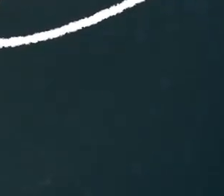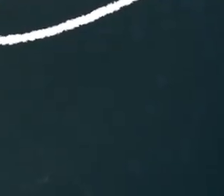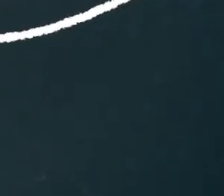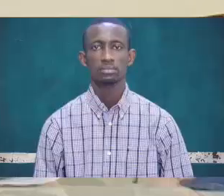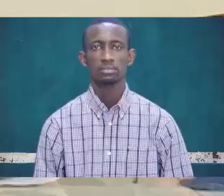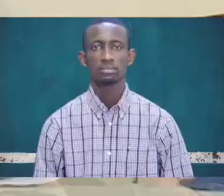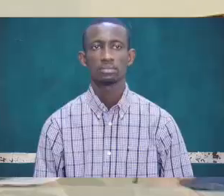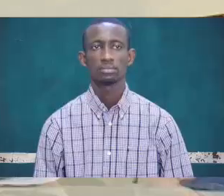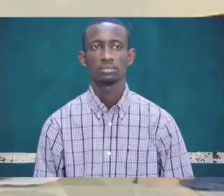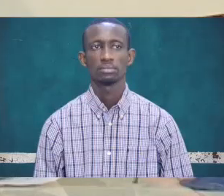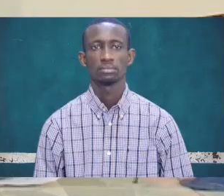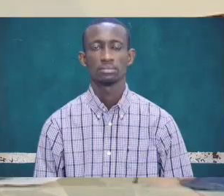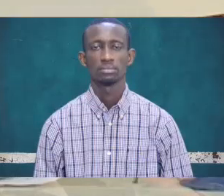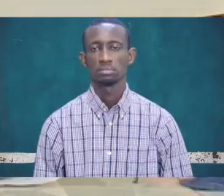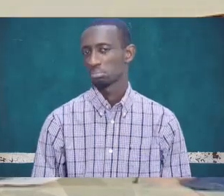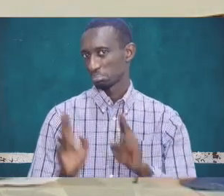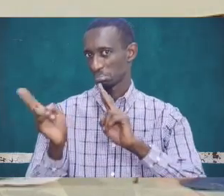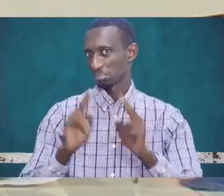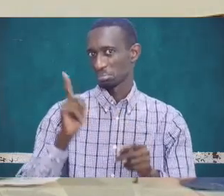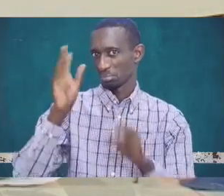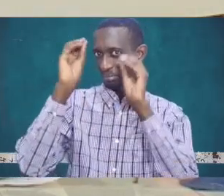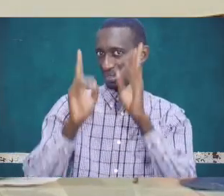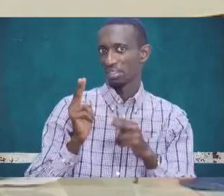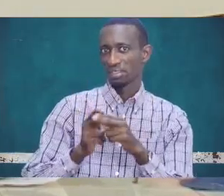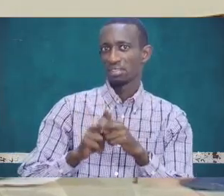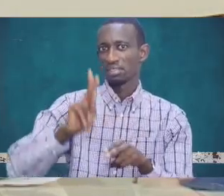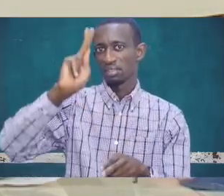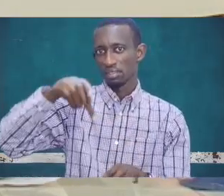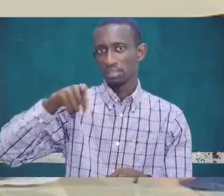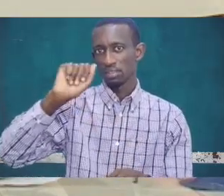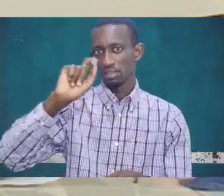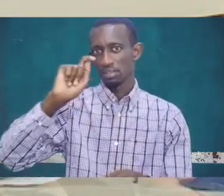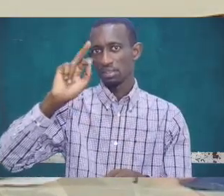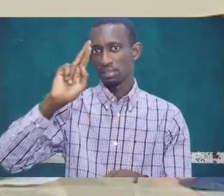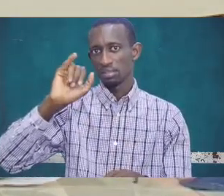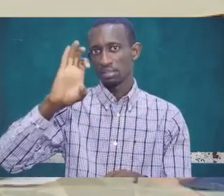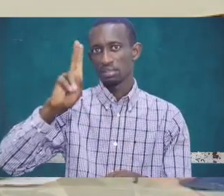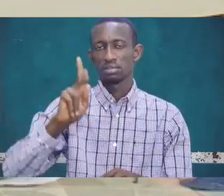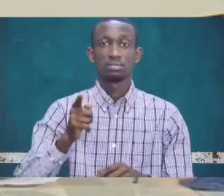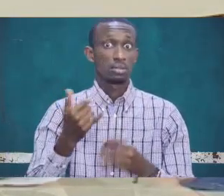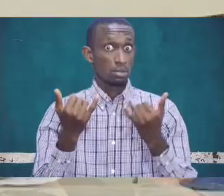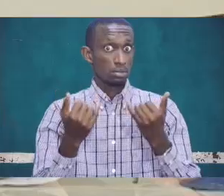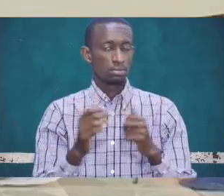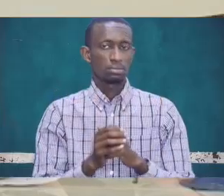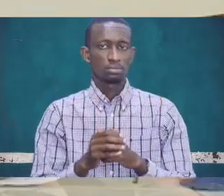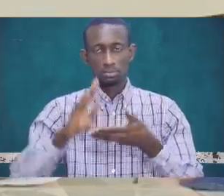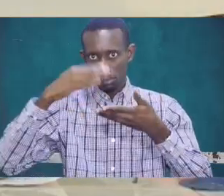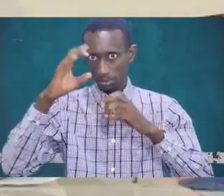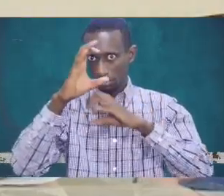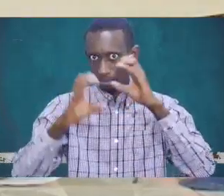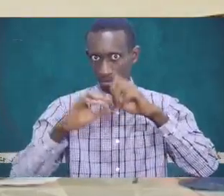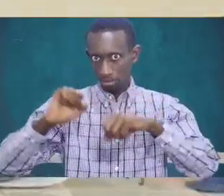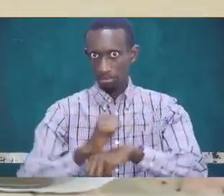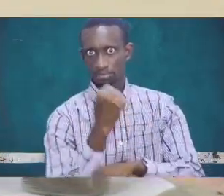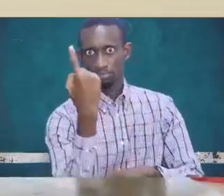Board. As usual, I'm Teacher Patrick, and this time I will be taking you through Chemistry